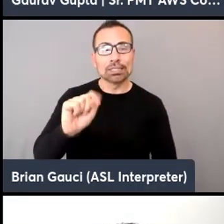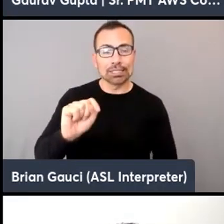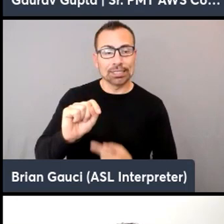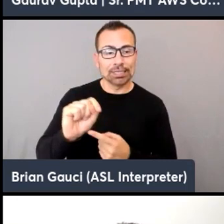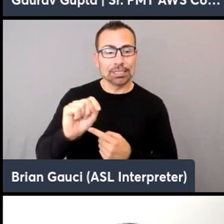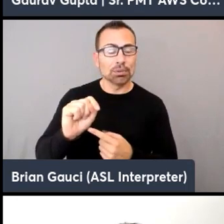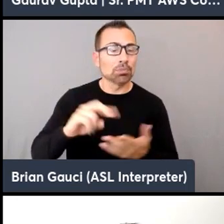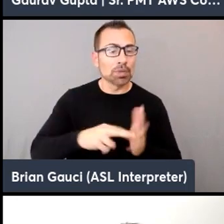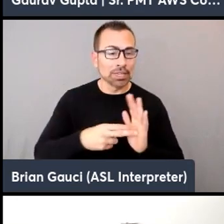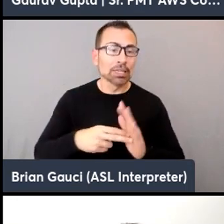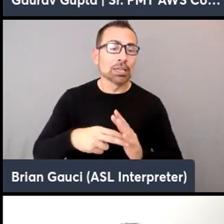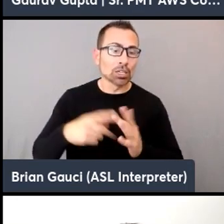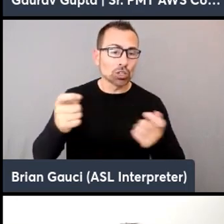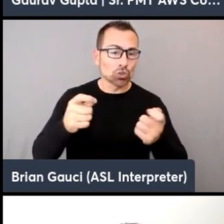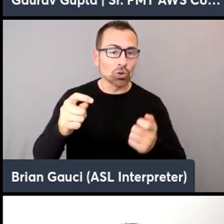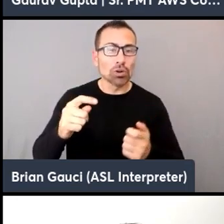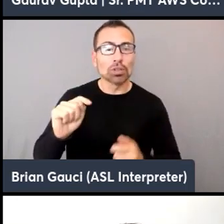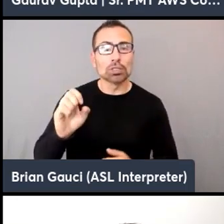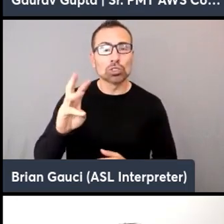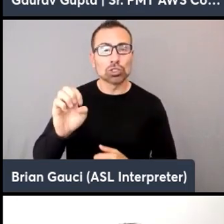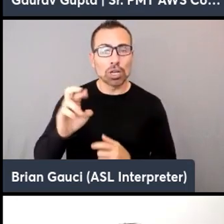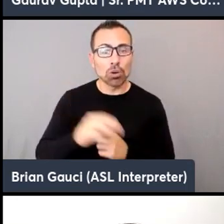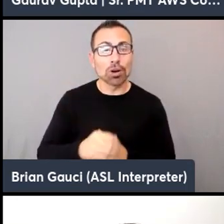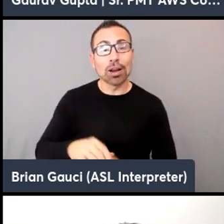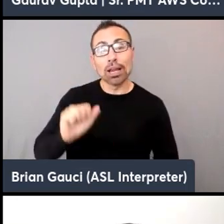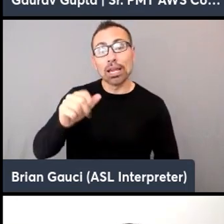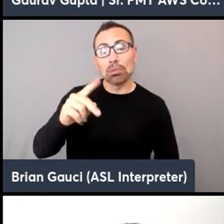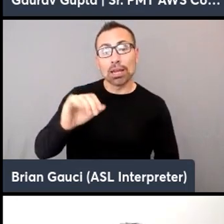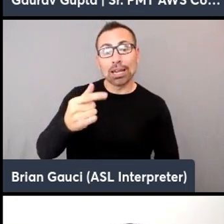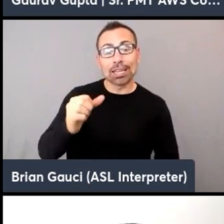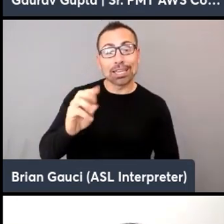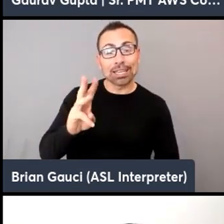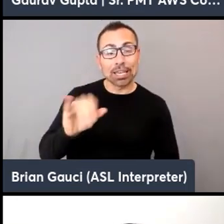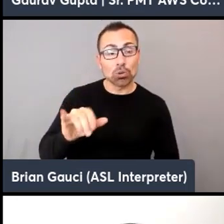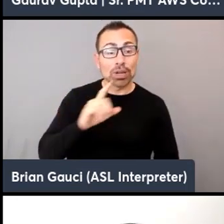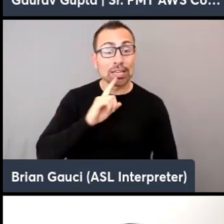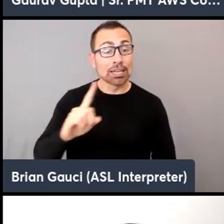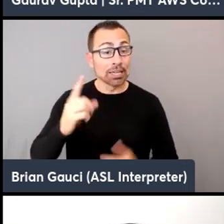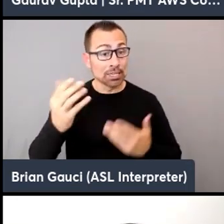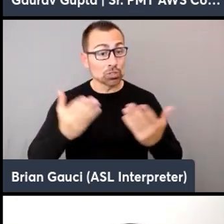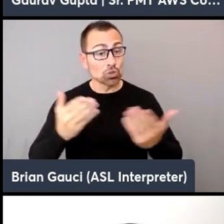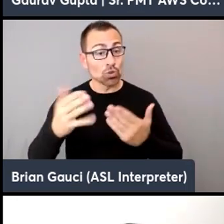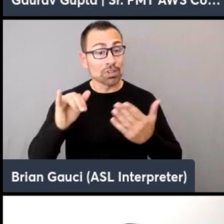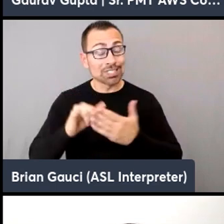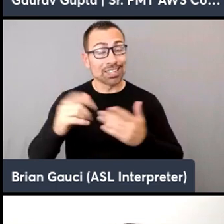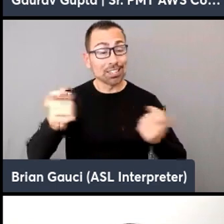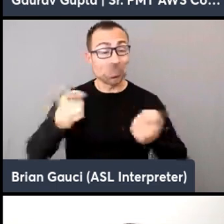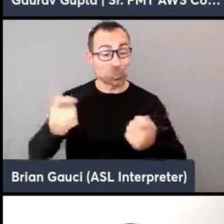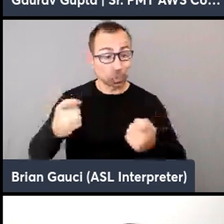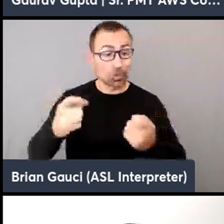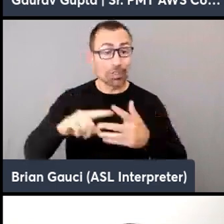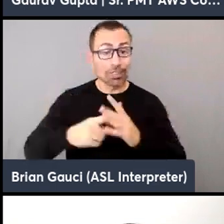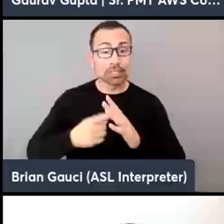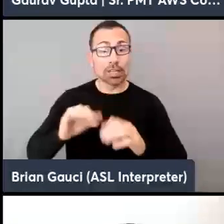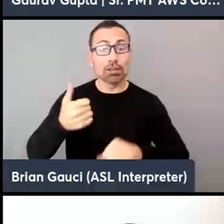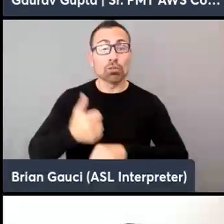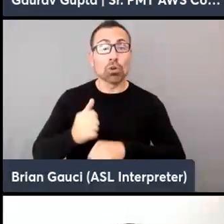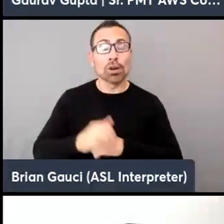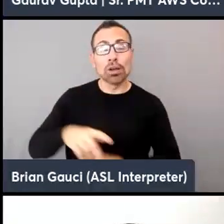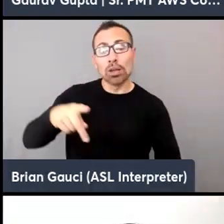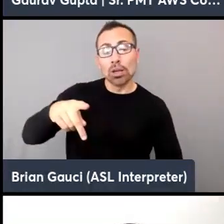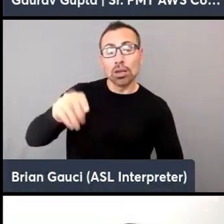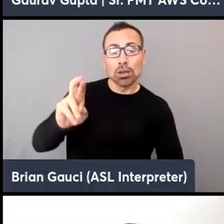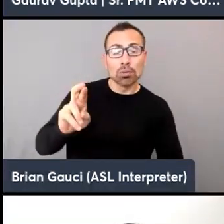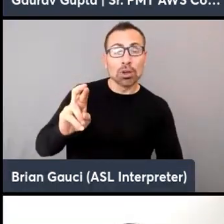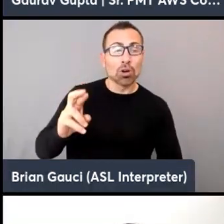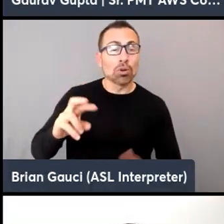Control Tower. API Gateway would be the service that the control is implemented for. PR basically means it's a